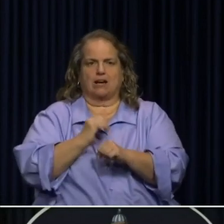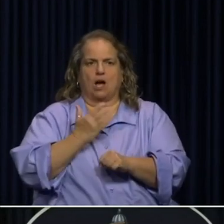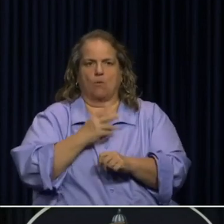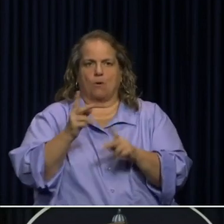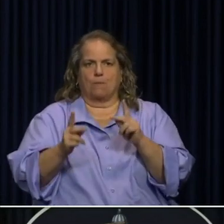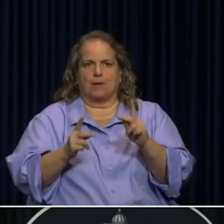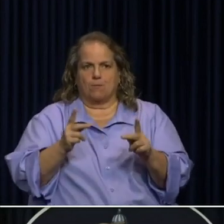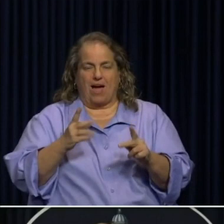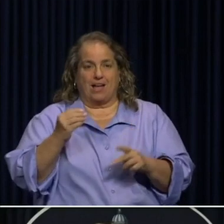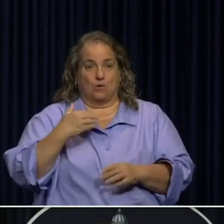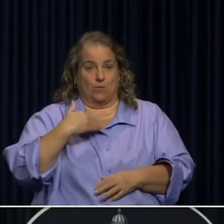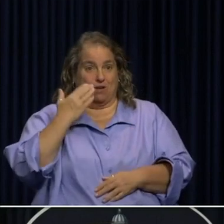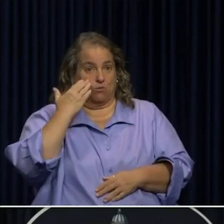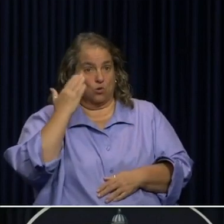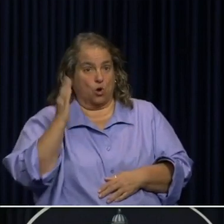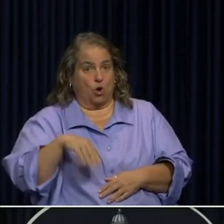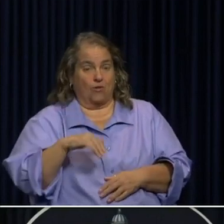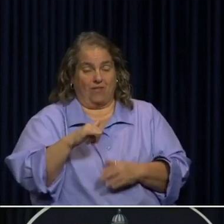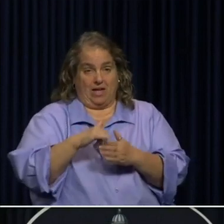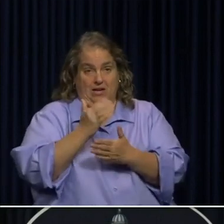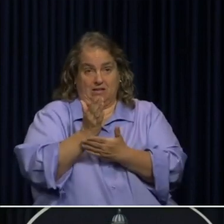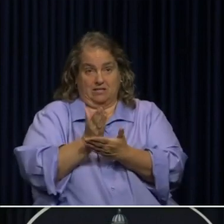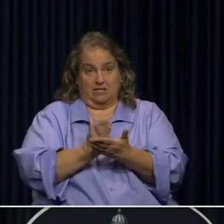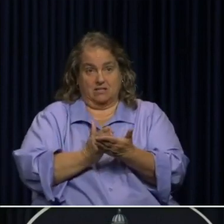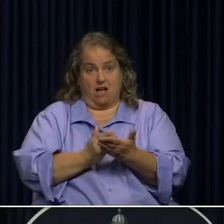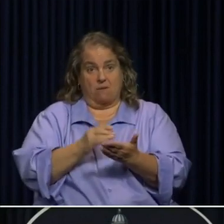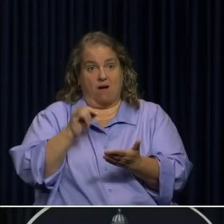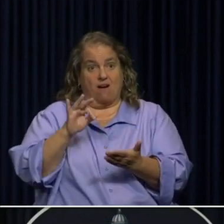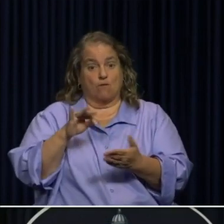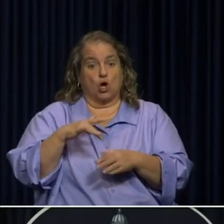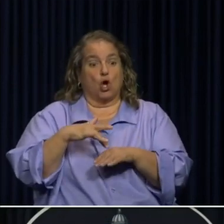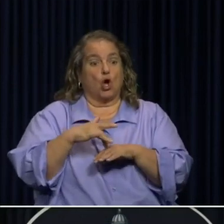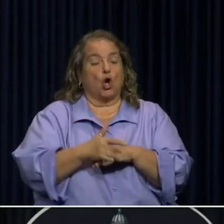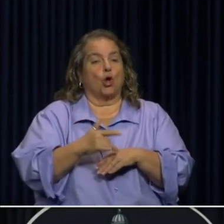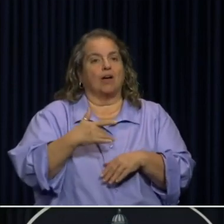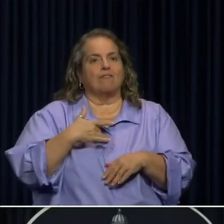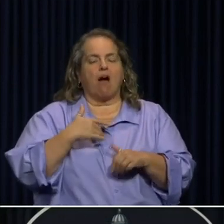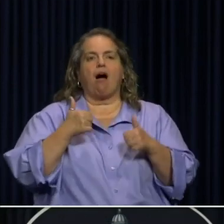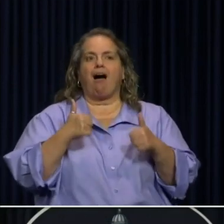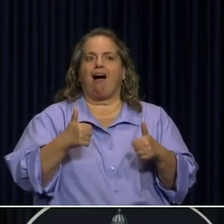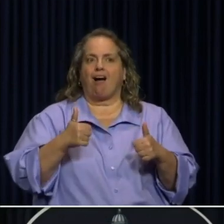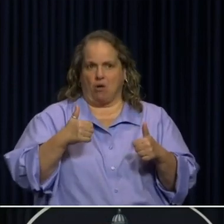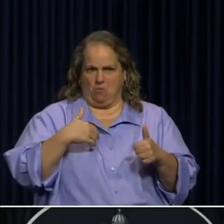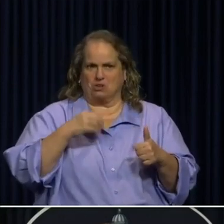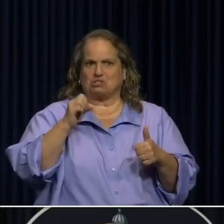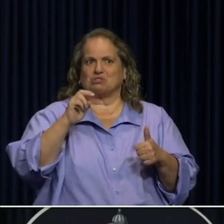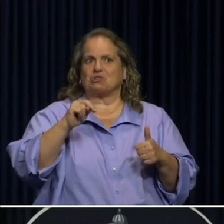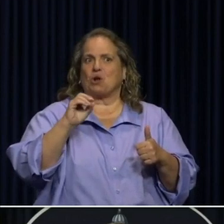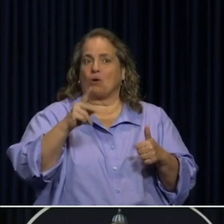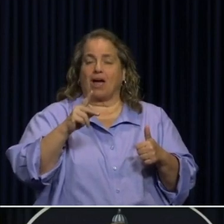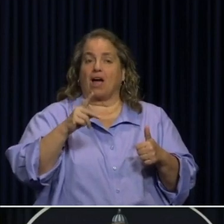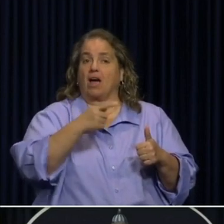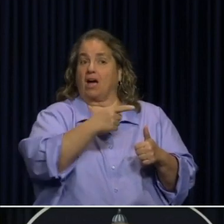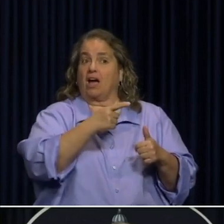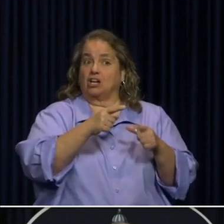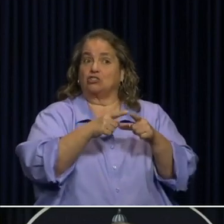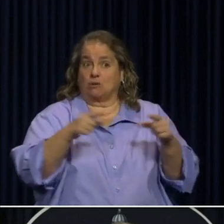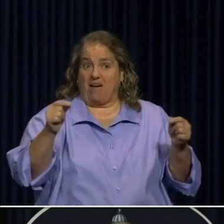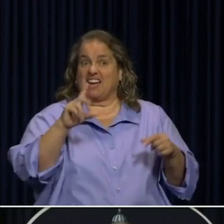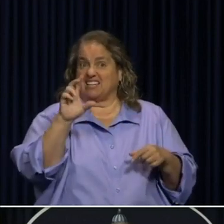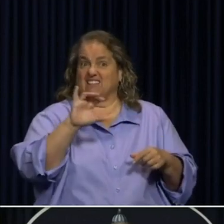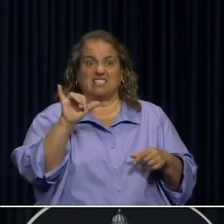and that we know that some of this early optimism was Japan had too, and